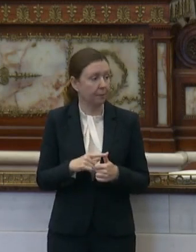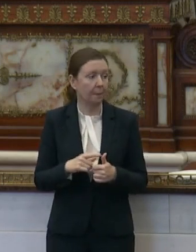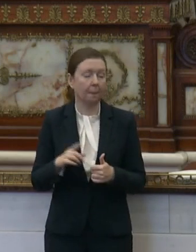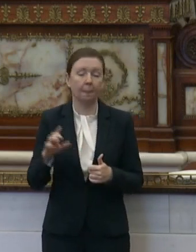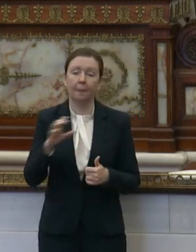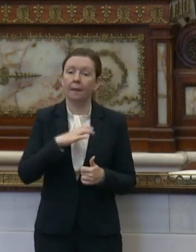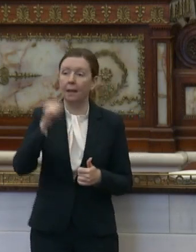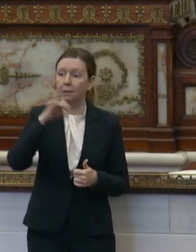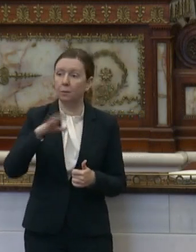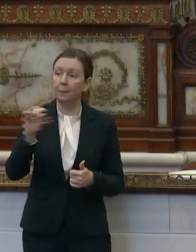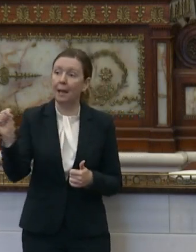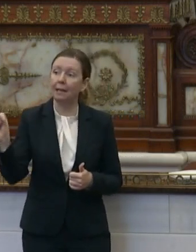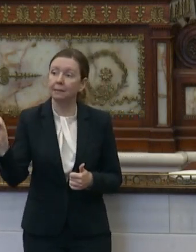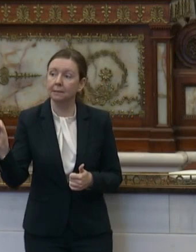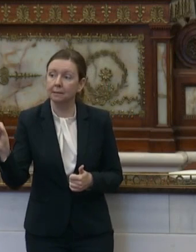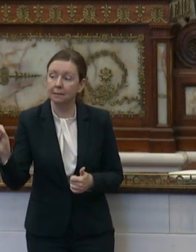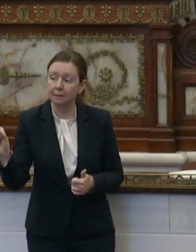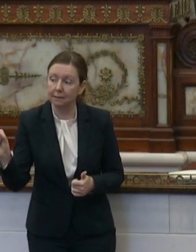Councilwoman Bass?